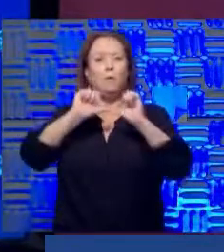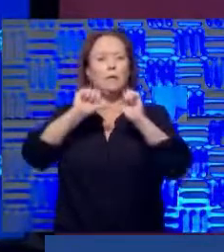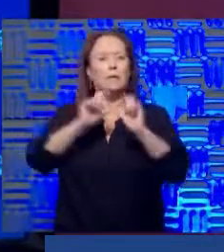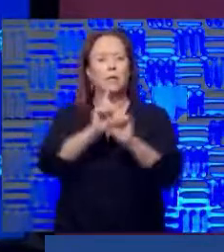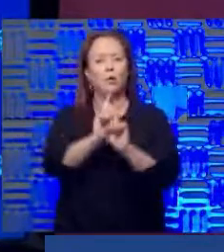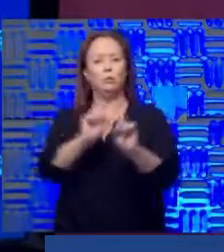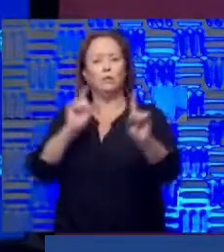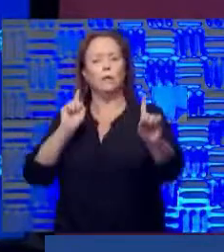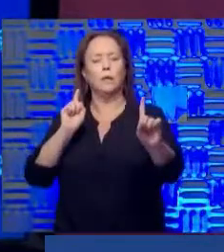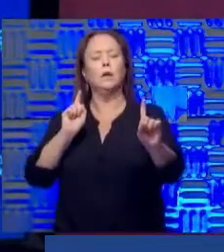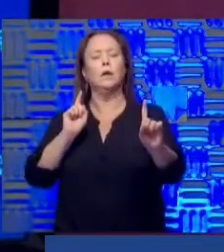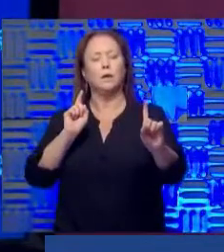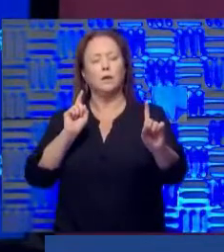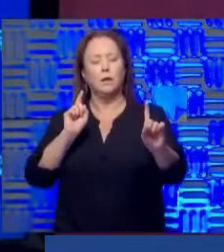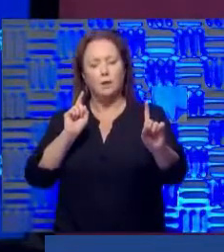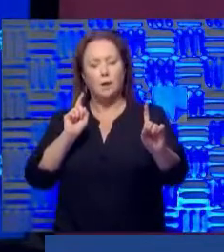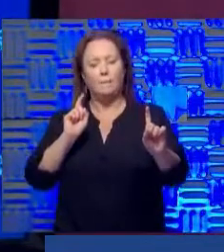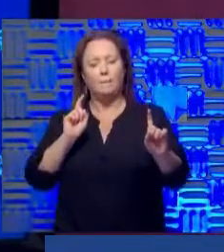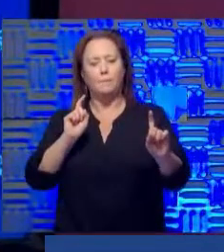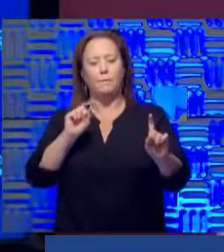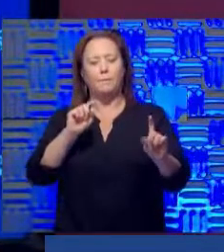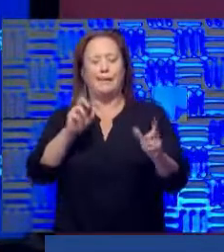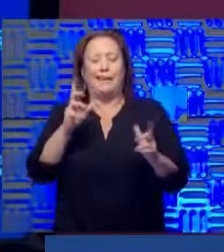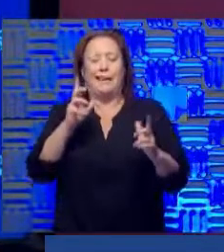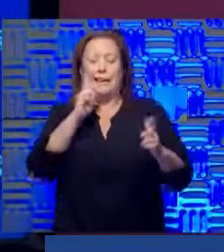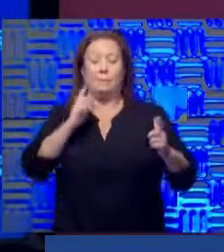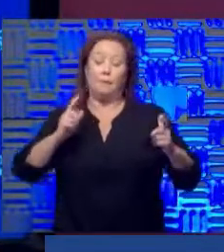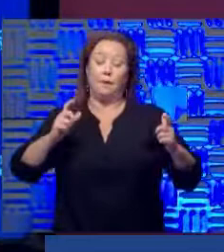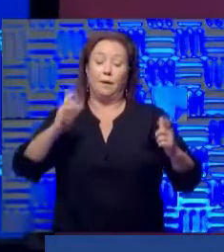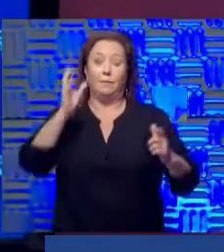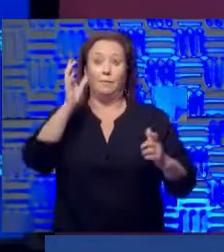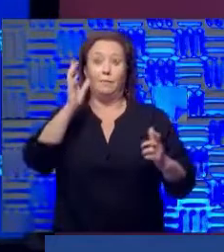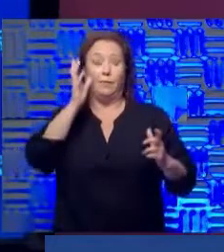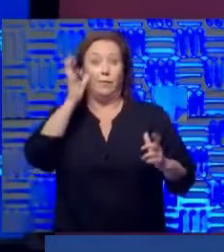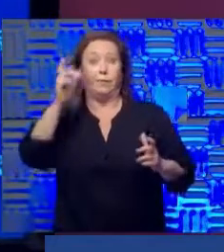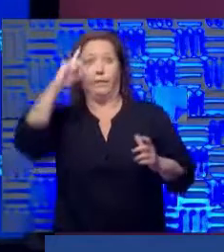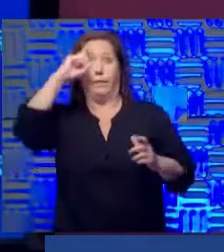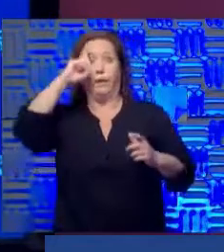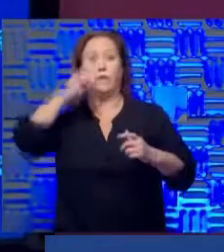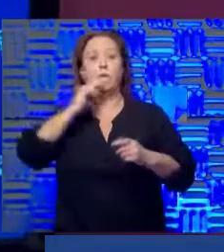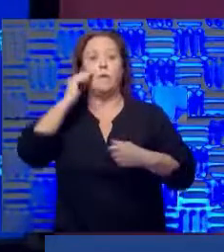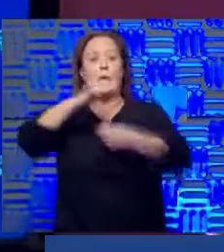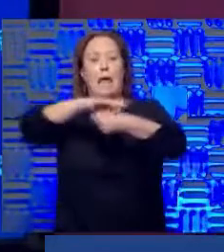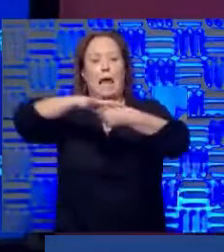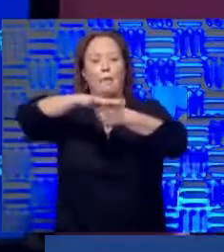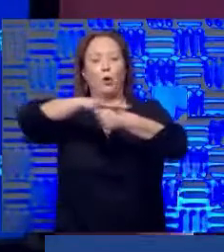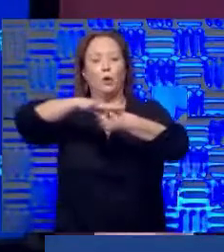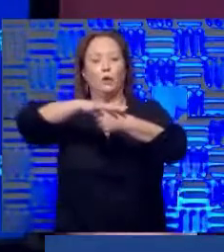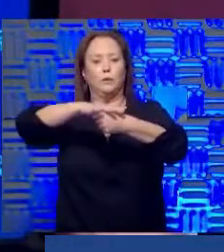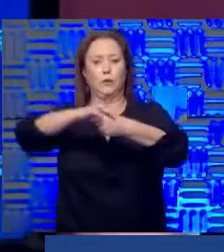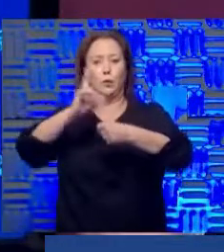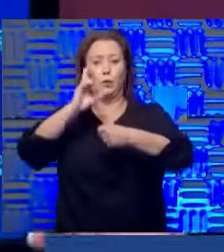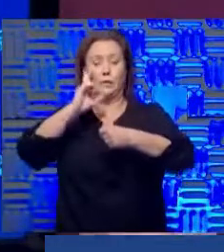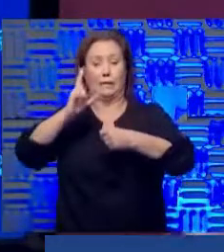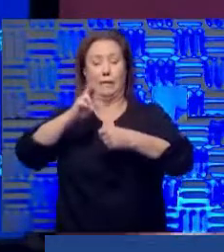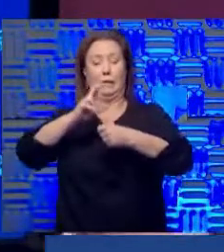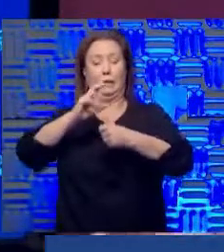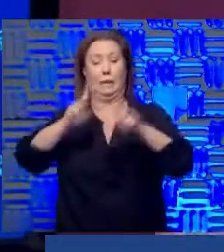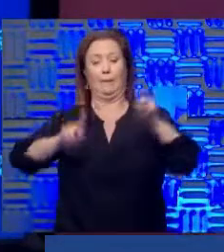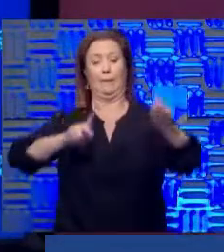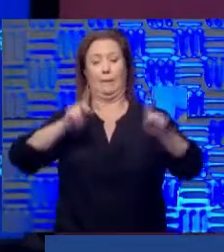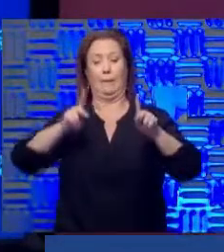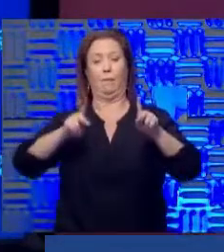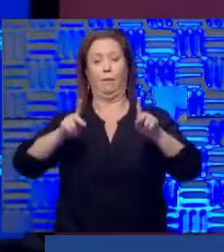distancing, but I think just in microcosms of the larger picture, you look in neighborhoods, and you see a wide continuum of